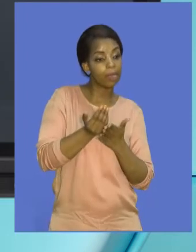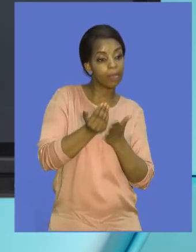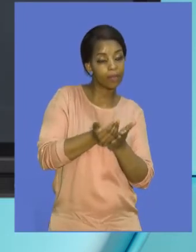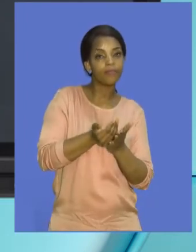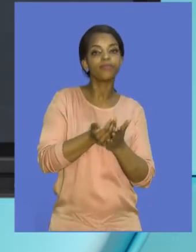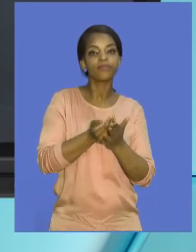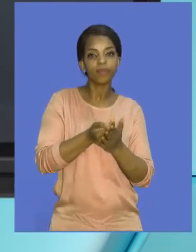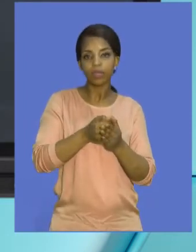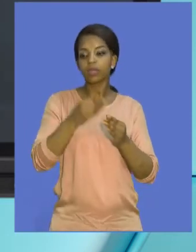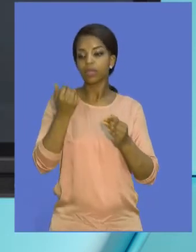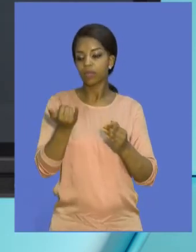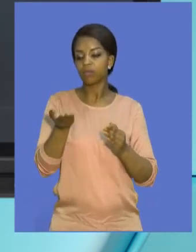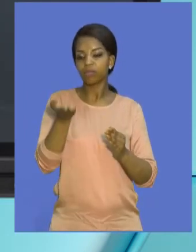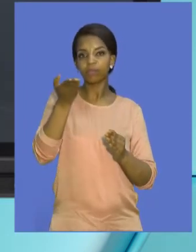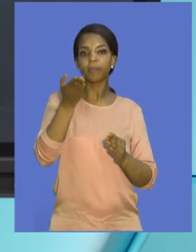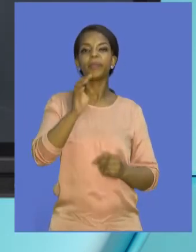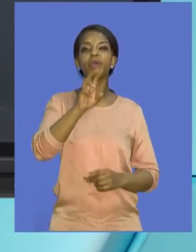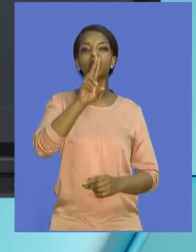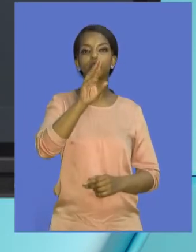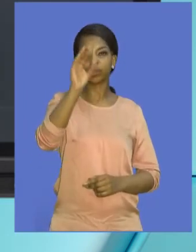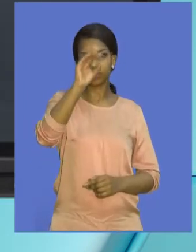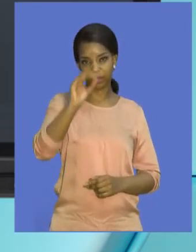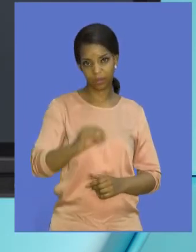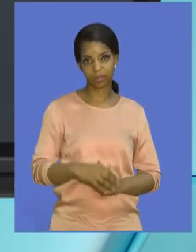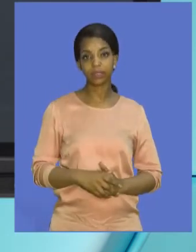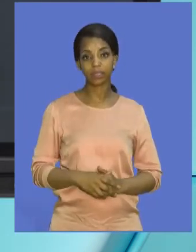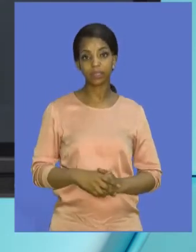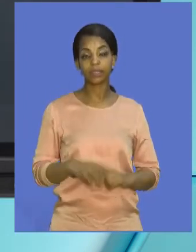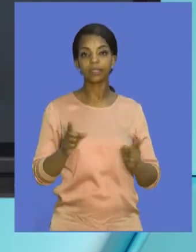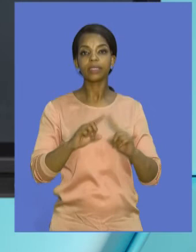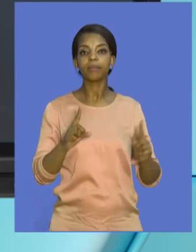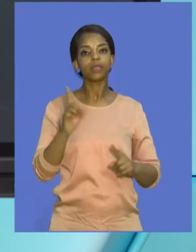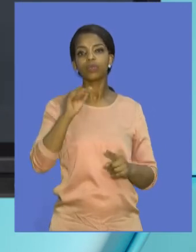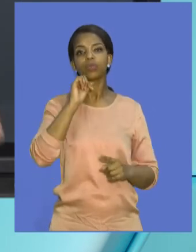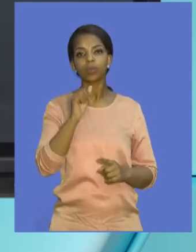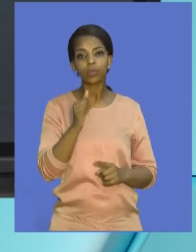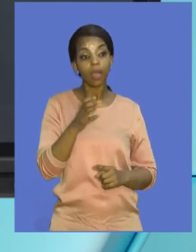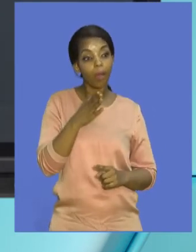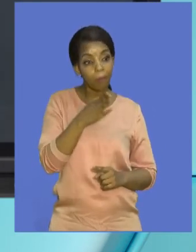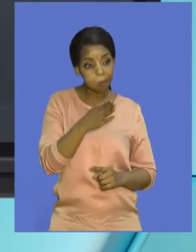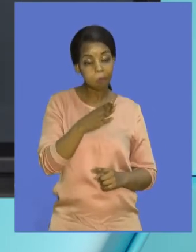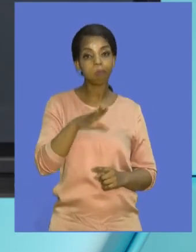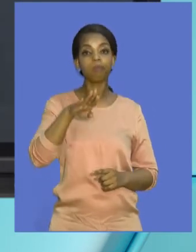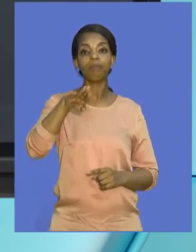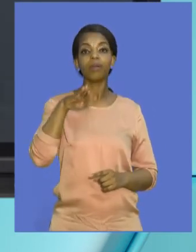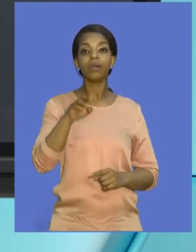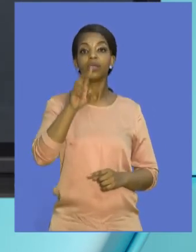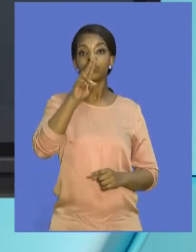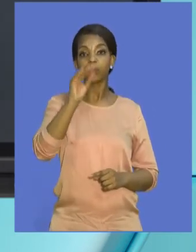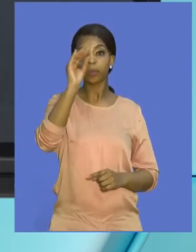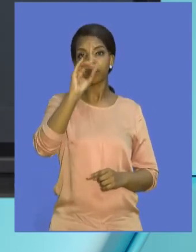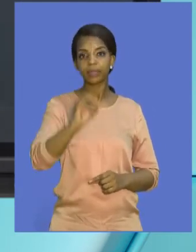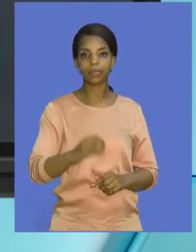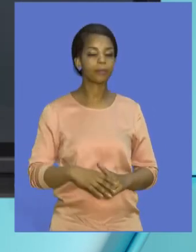because this is simple growth, it's not 2% of what you have in the bank, if you are using the bank maybe, but it